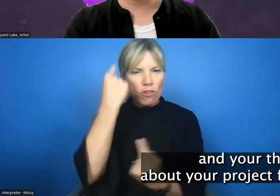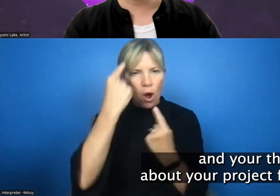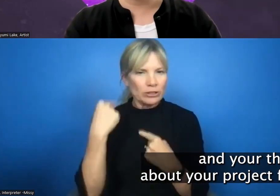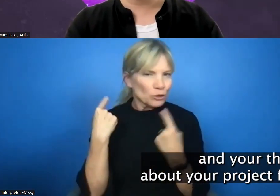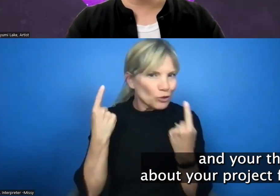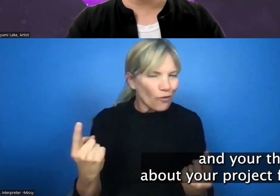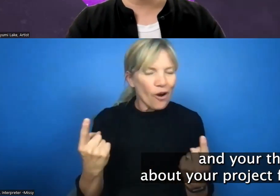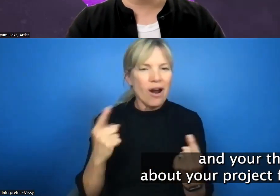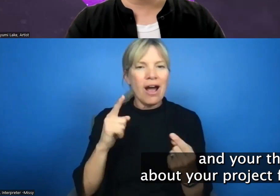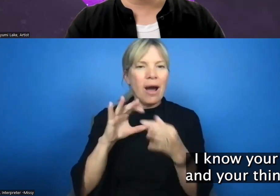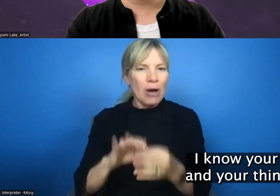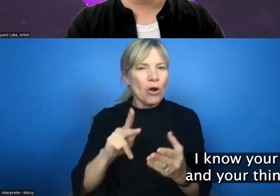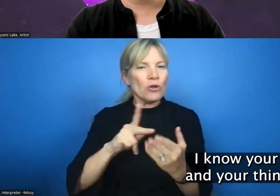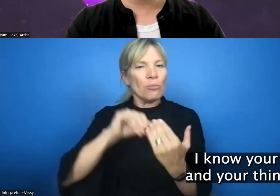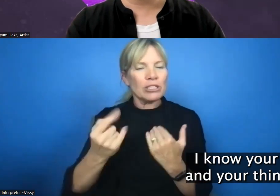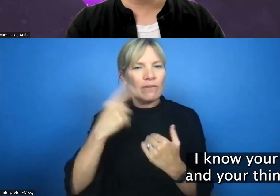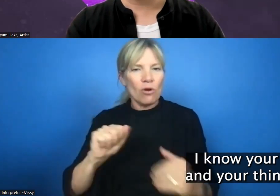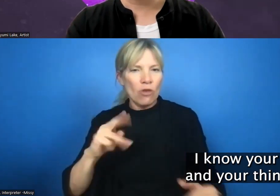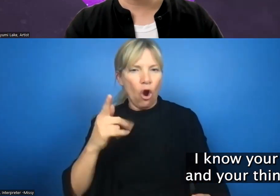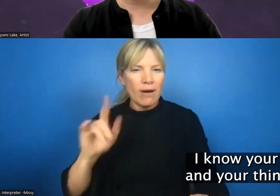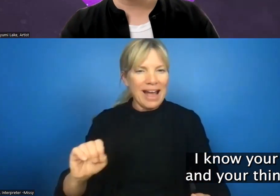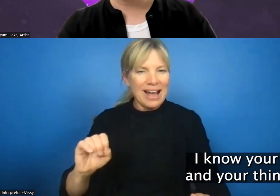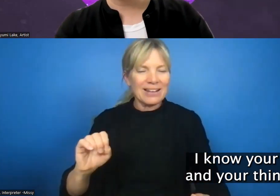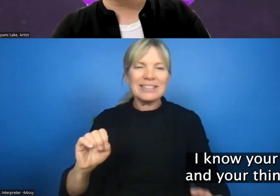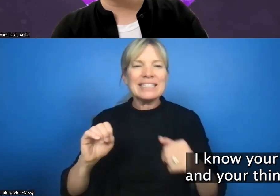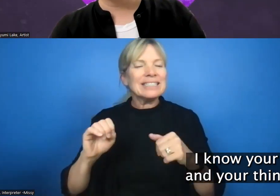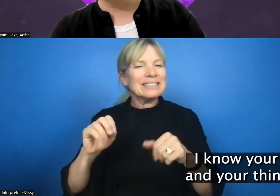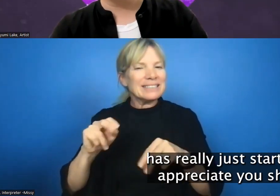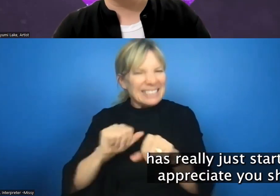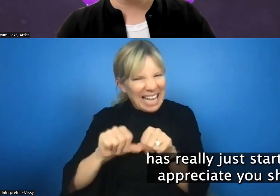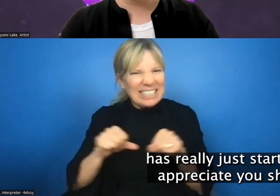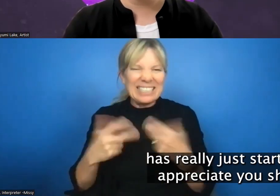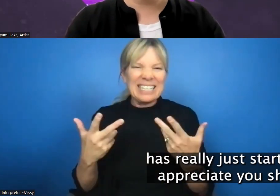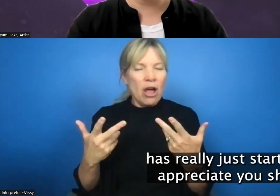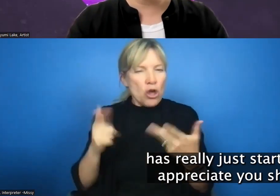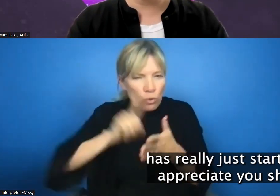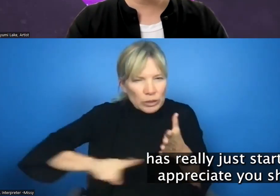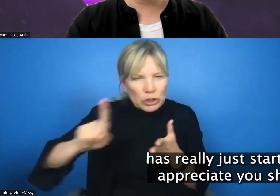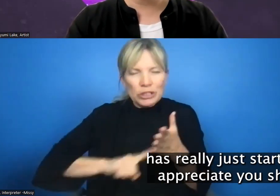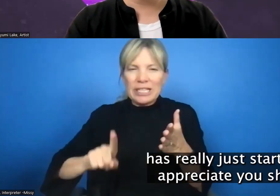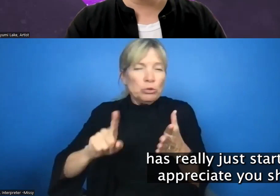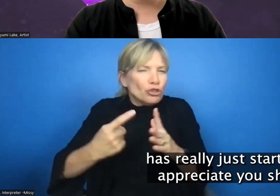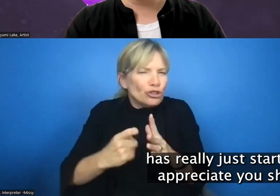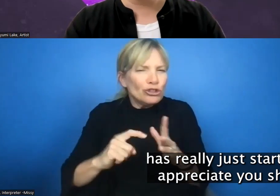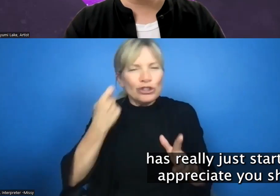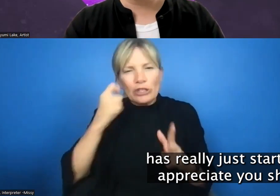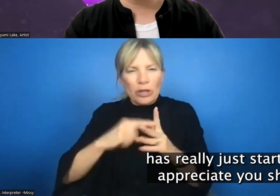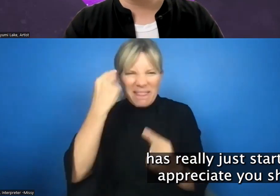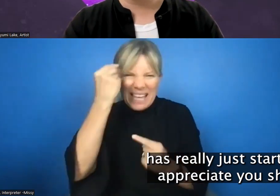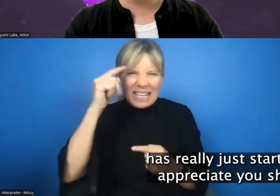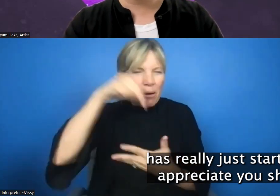your project for the Argyle station. I know your research and your thinking about this has really just started. So